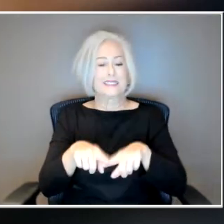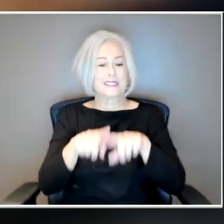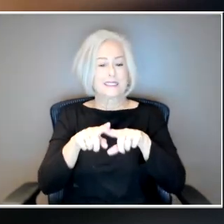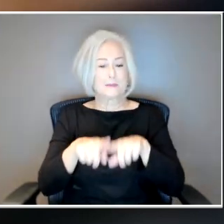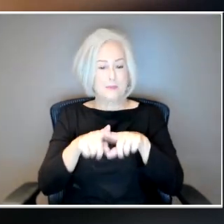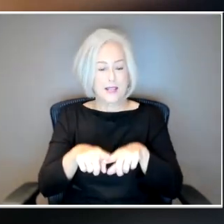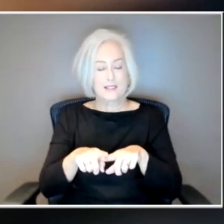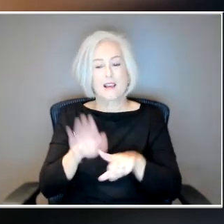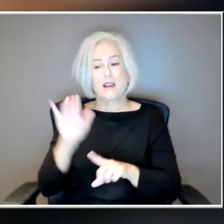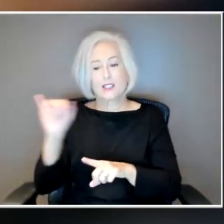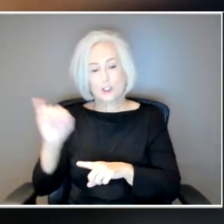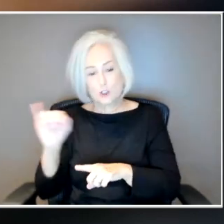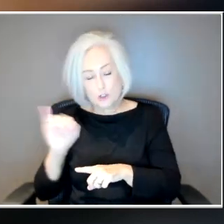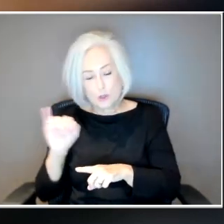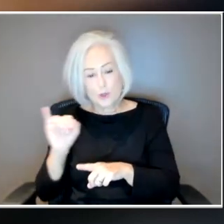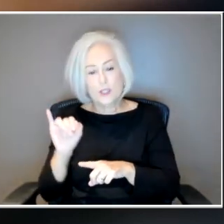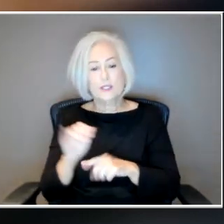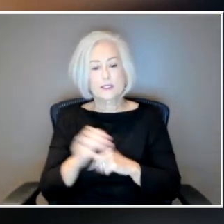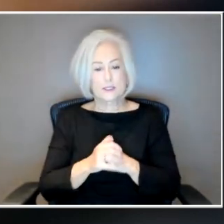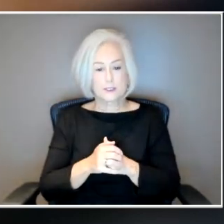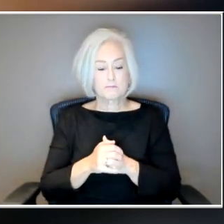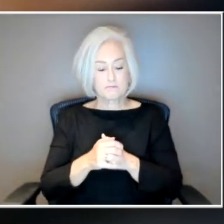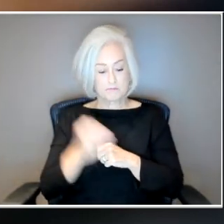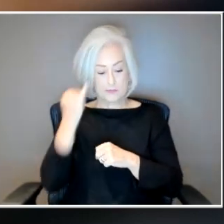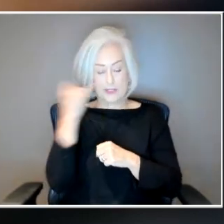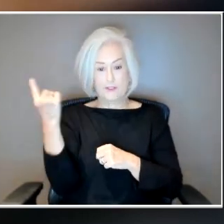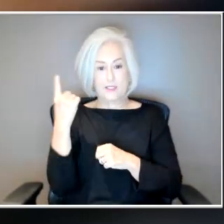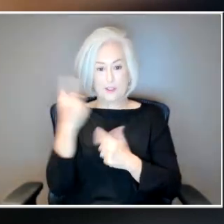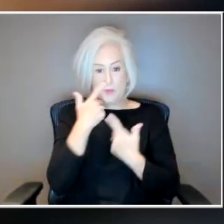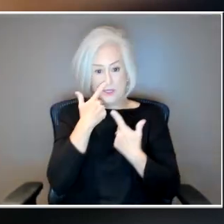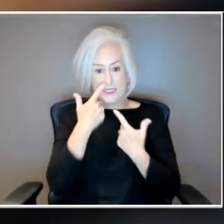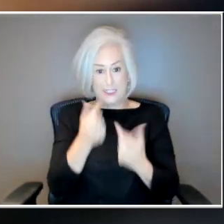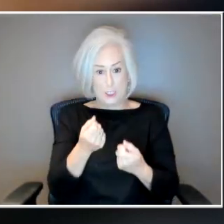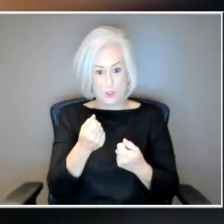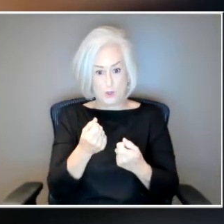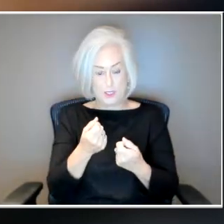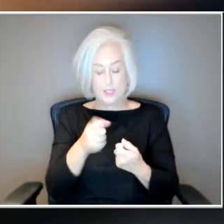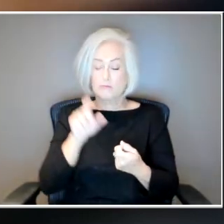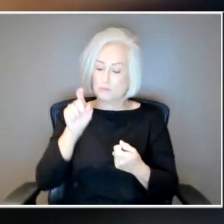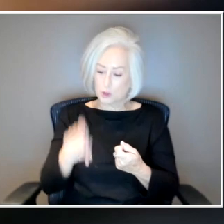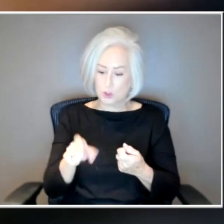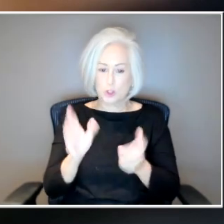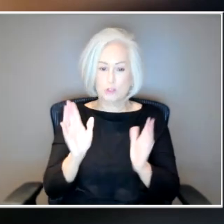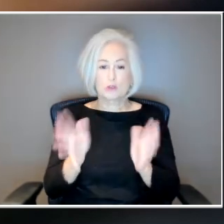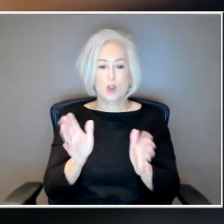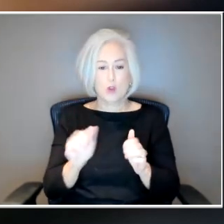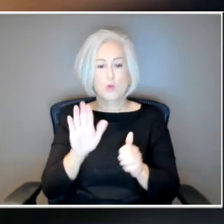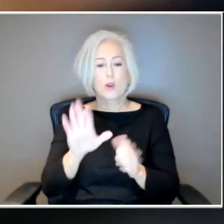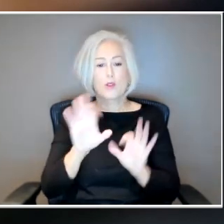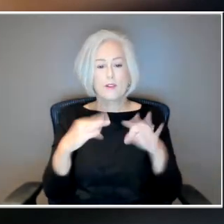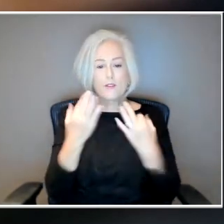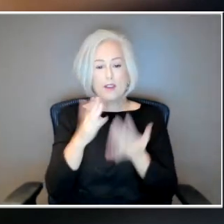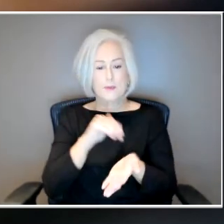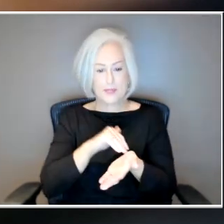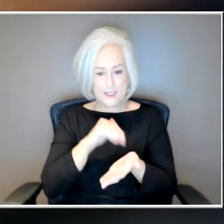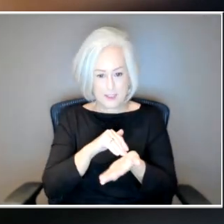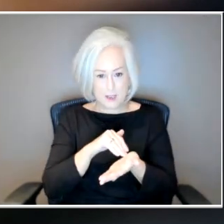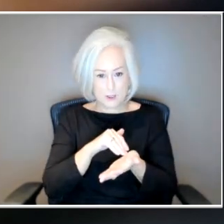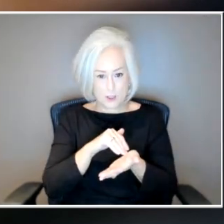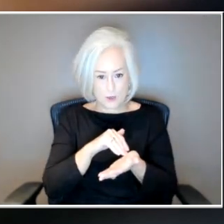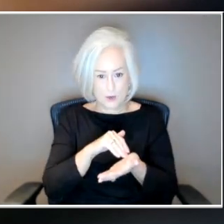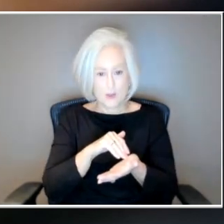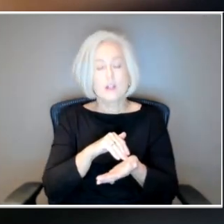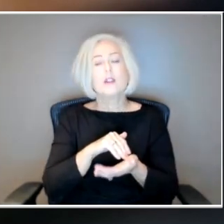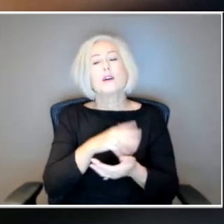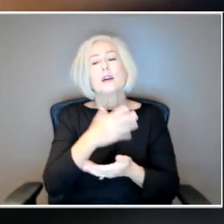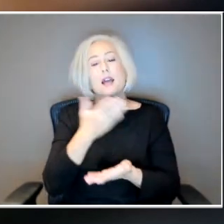insurance. I think if someone was specifically interested, they should probably talk to their primary care provider, and probably our KU